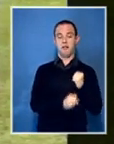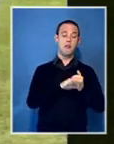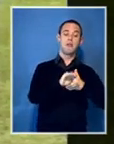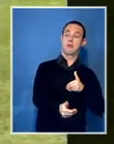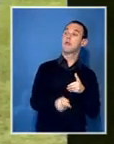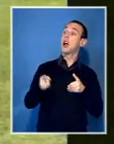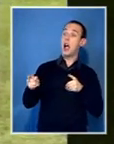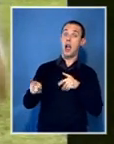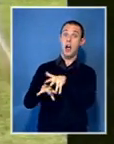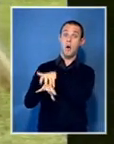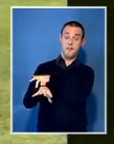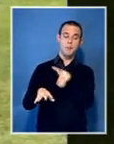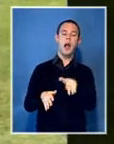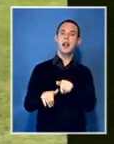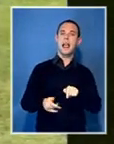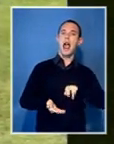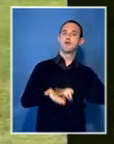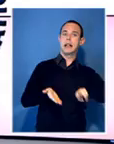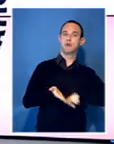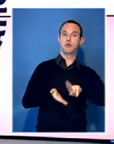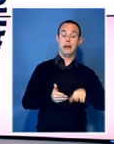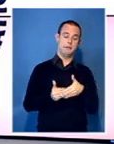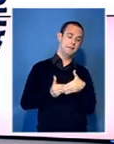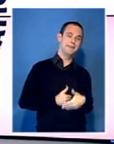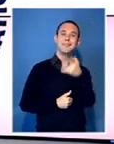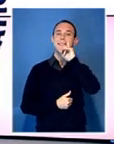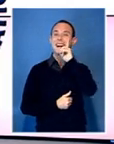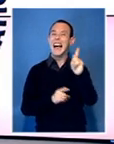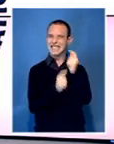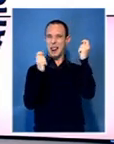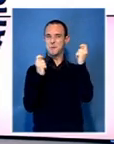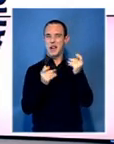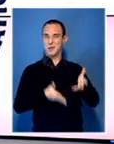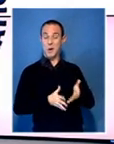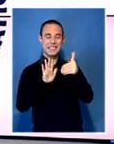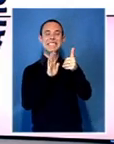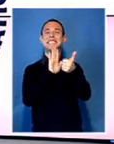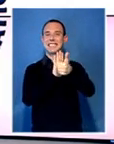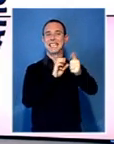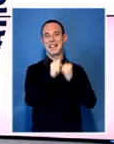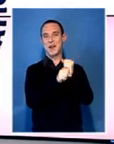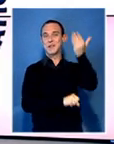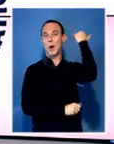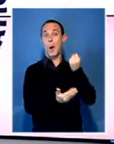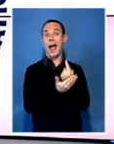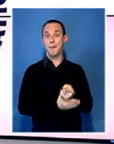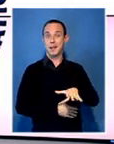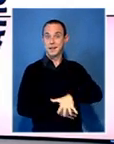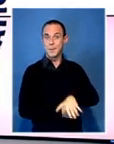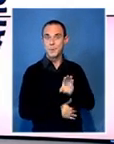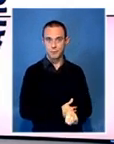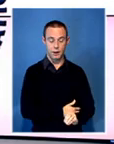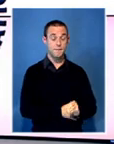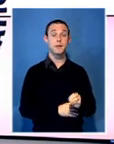community will then decide the way forward. Now, KwaMashu, north of Durban, has always been a hotspot during